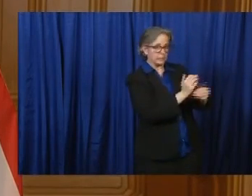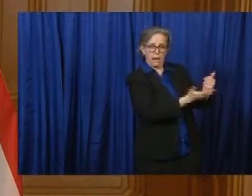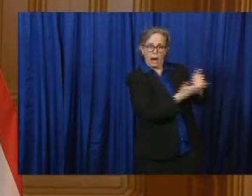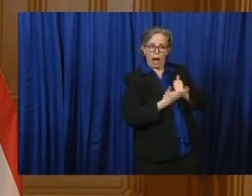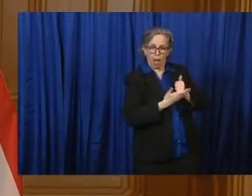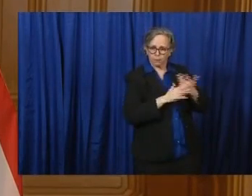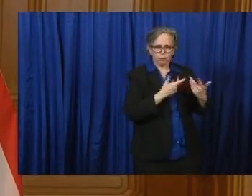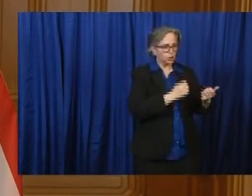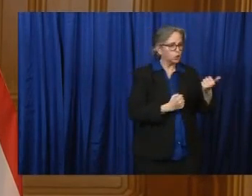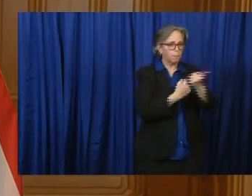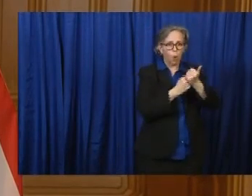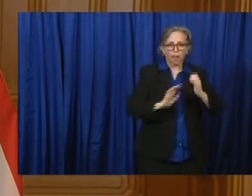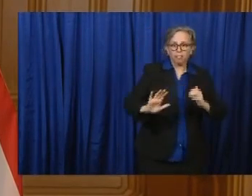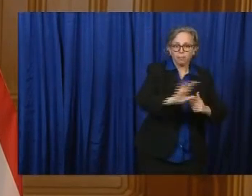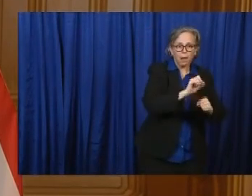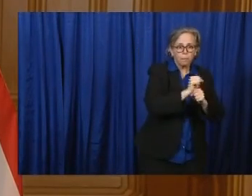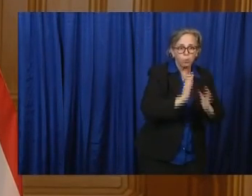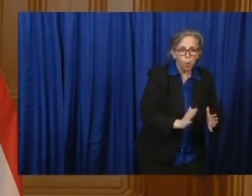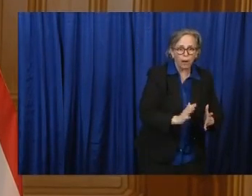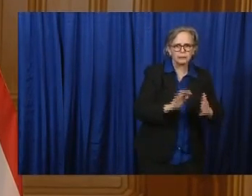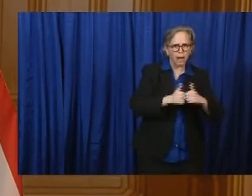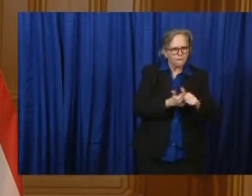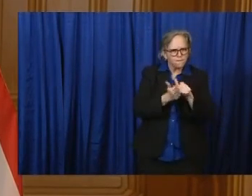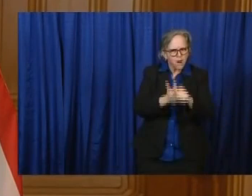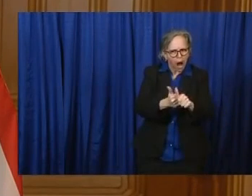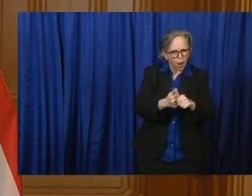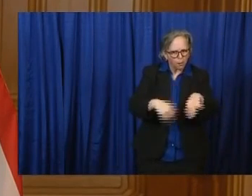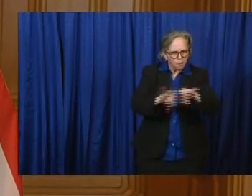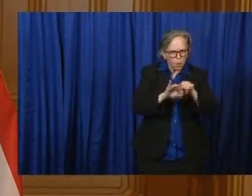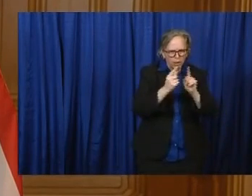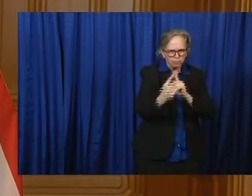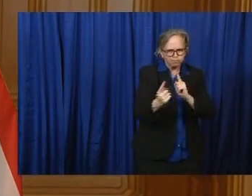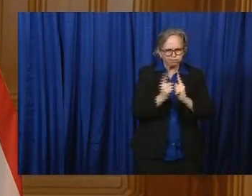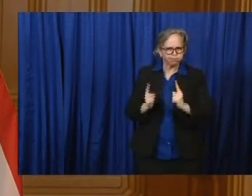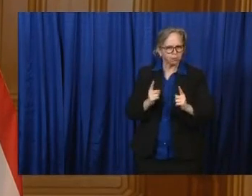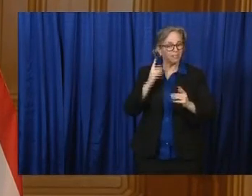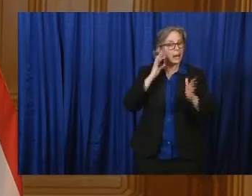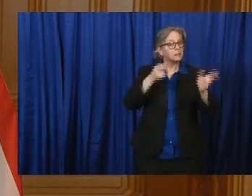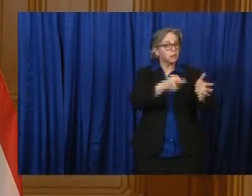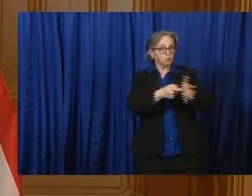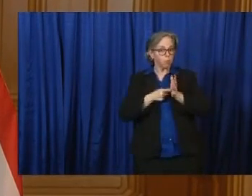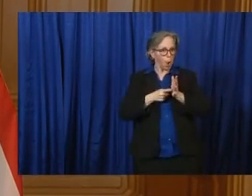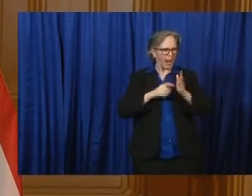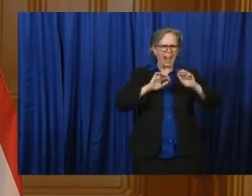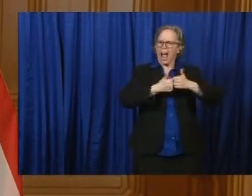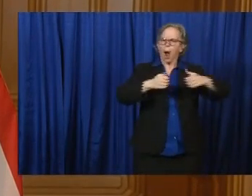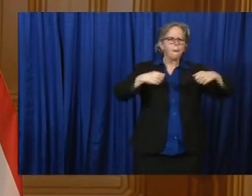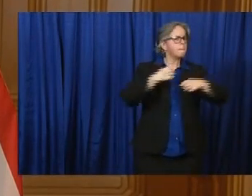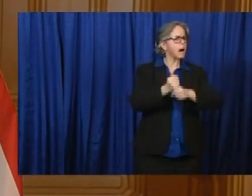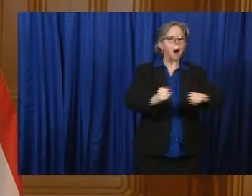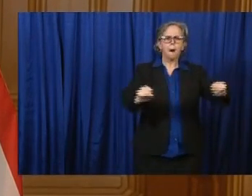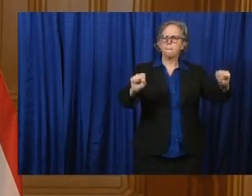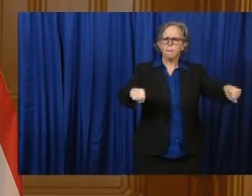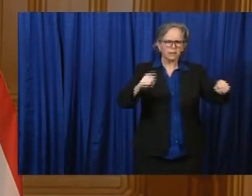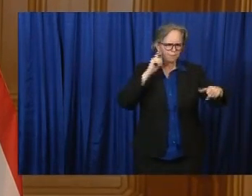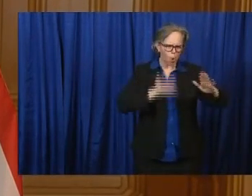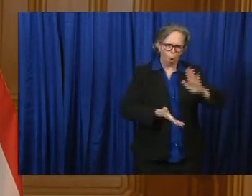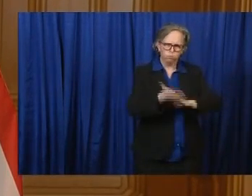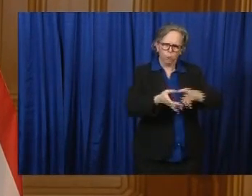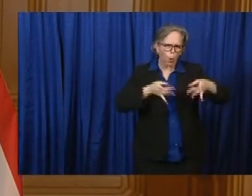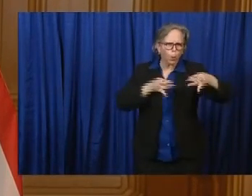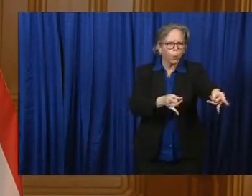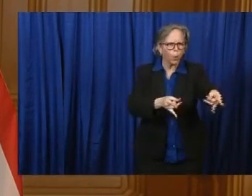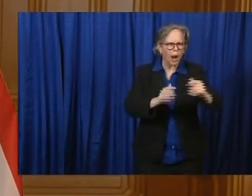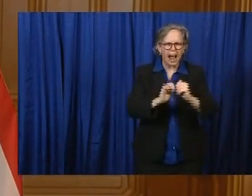guidelines and enforce the social distances, those businesses that are still operating. They'll give us counsel in regard to that, but